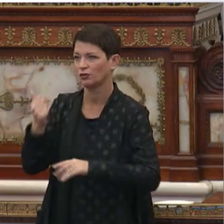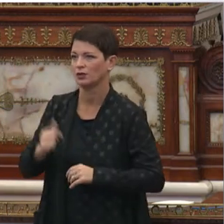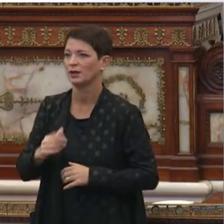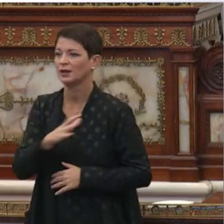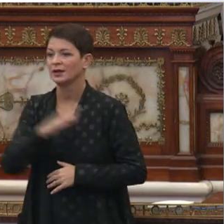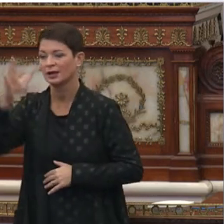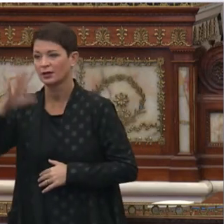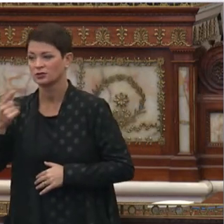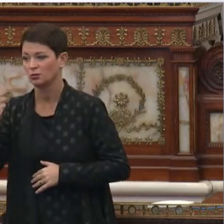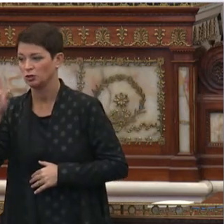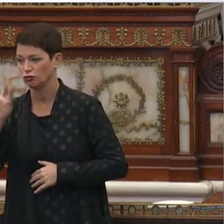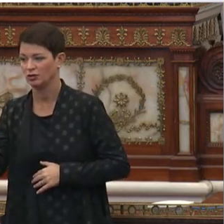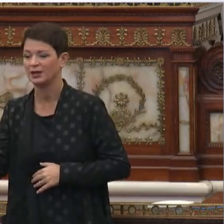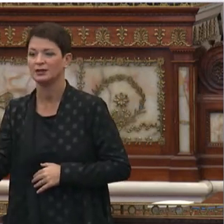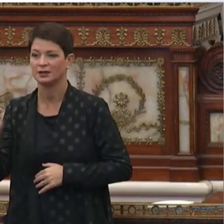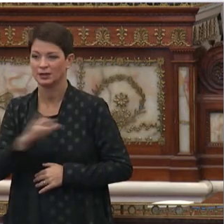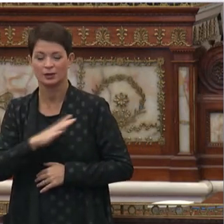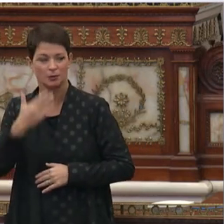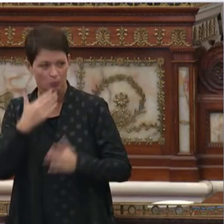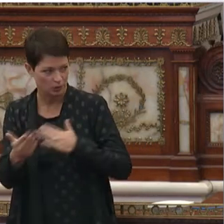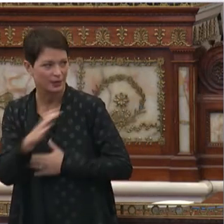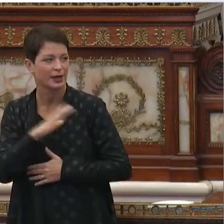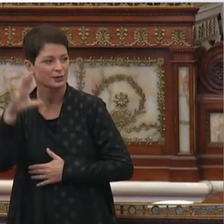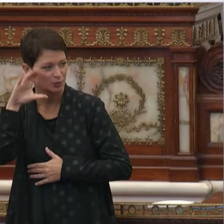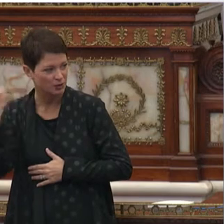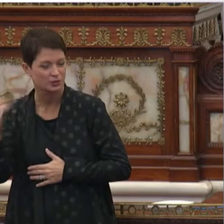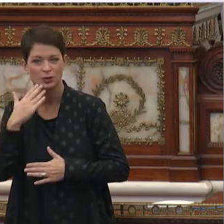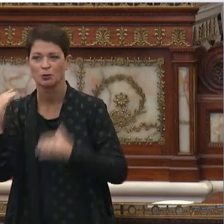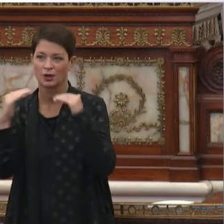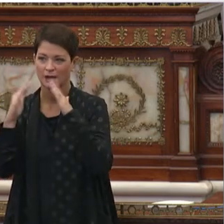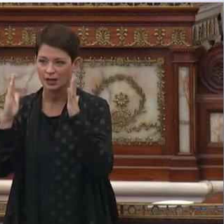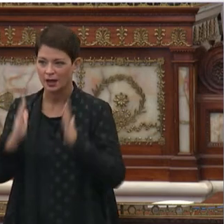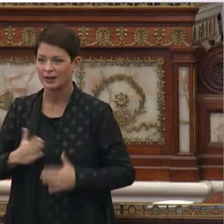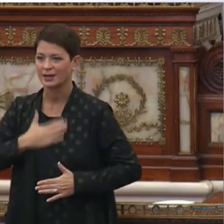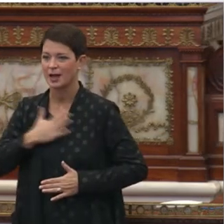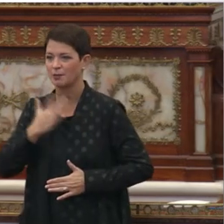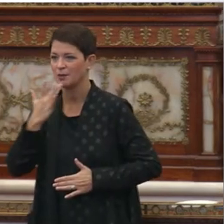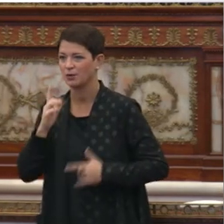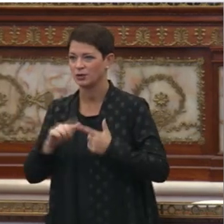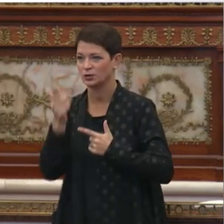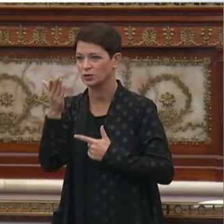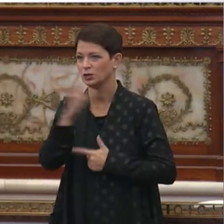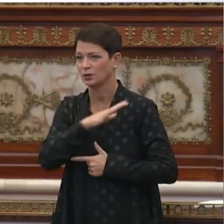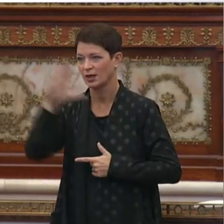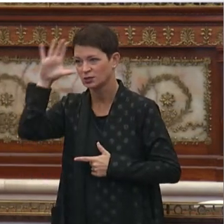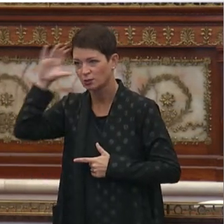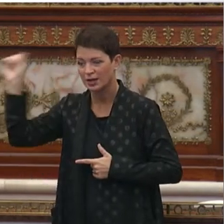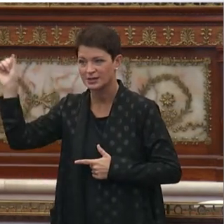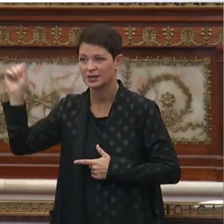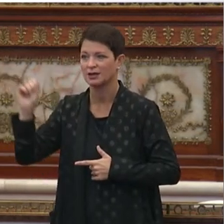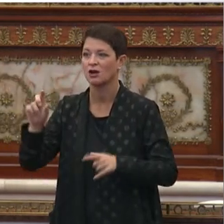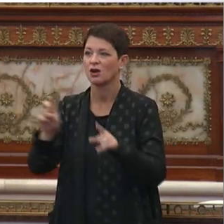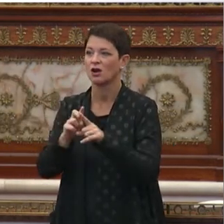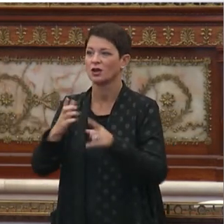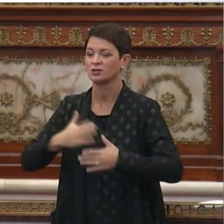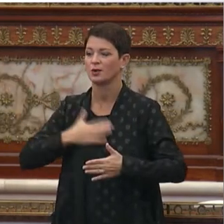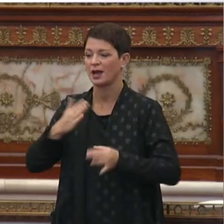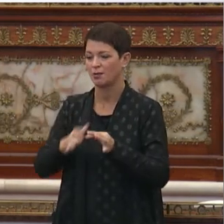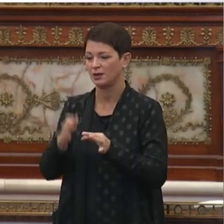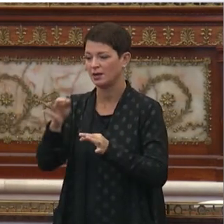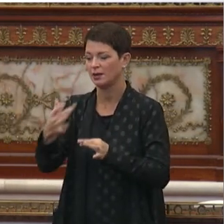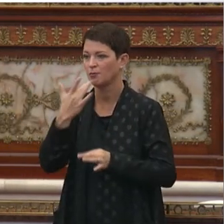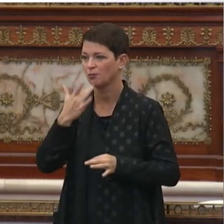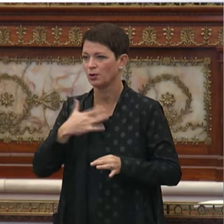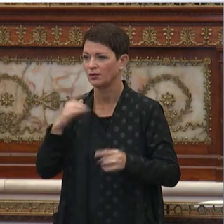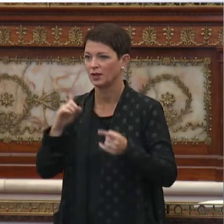Councilman Green. Good morning, Council President. Good morning, colleagues. Happy birthday to you, Council President. Also, happy belated birthday